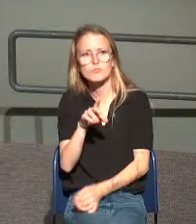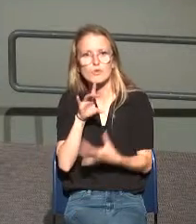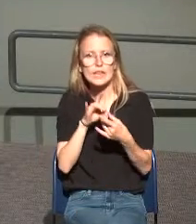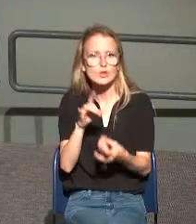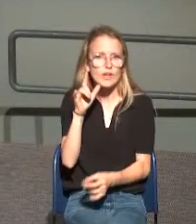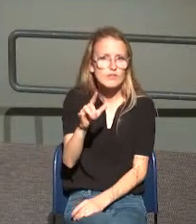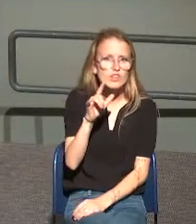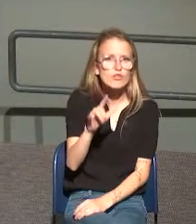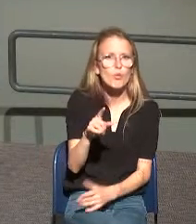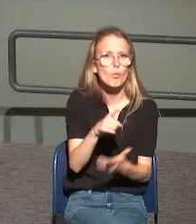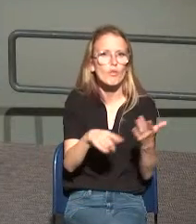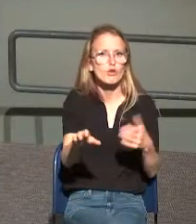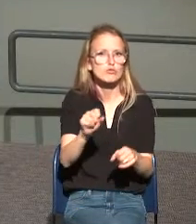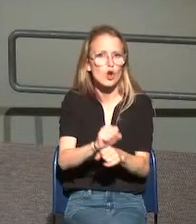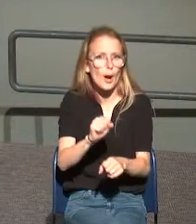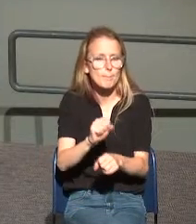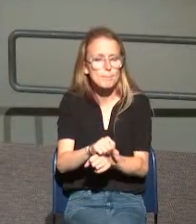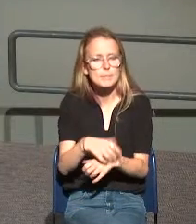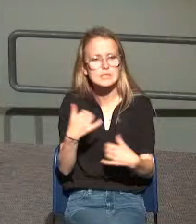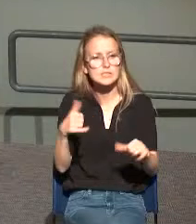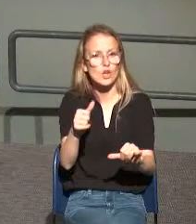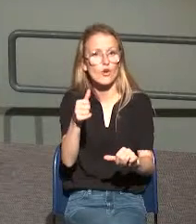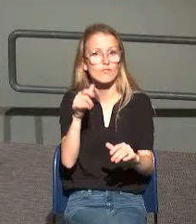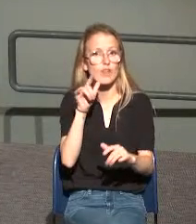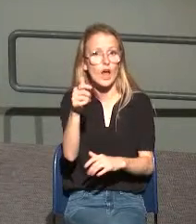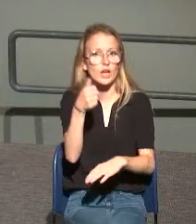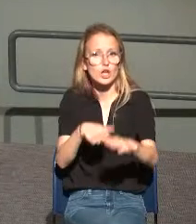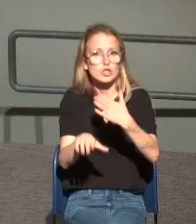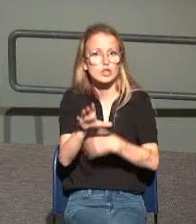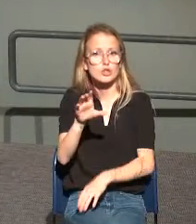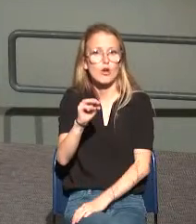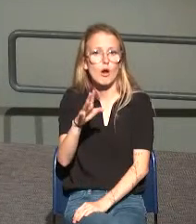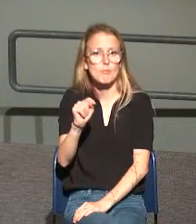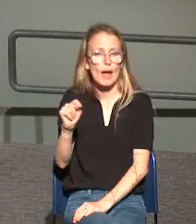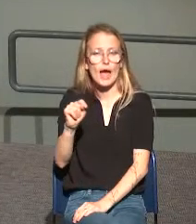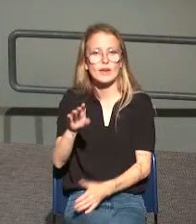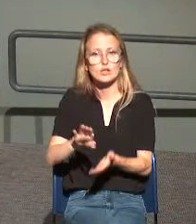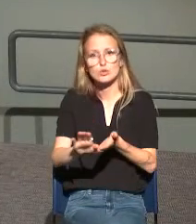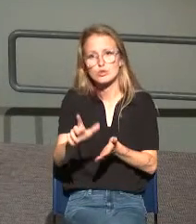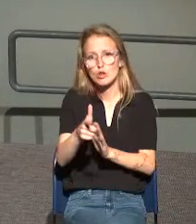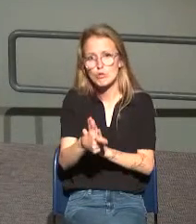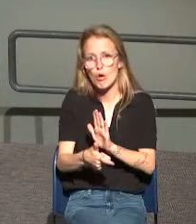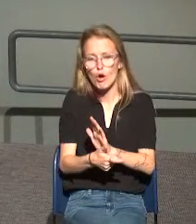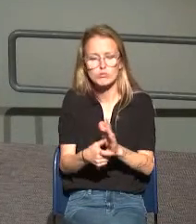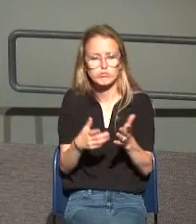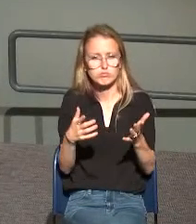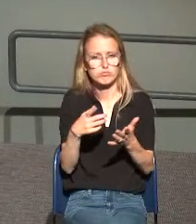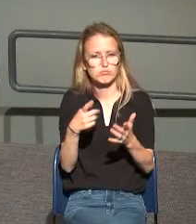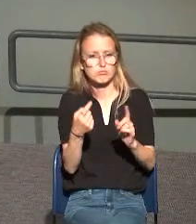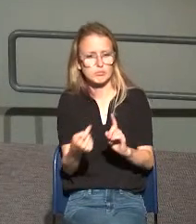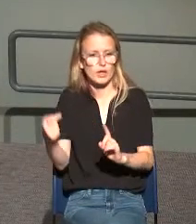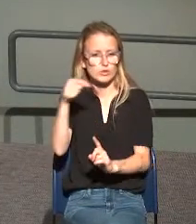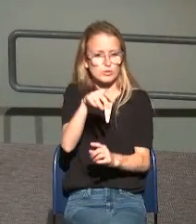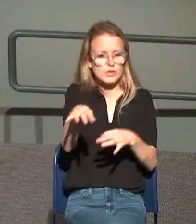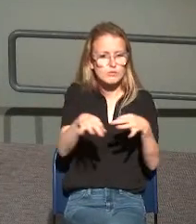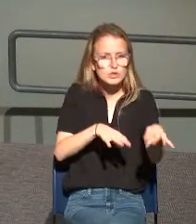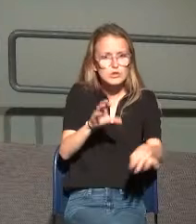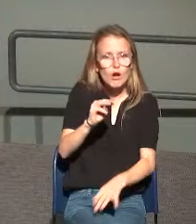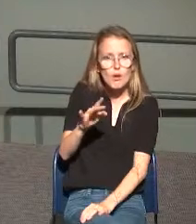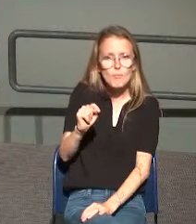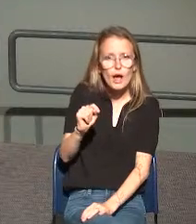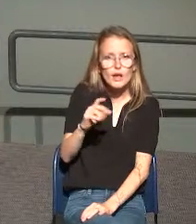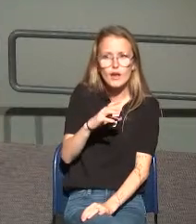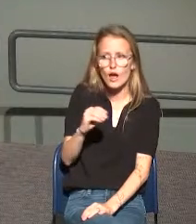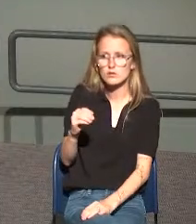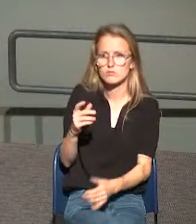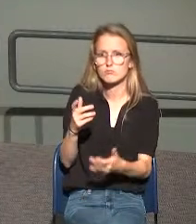is still flying under the combat exclusion law, but it kind of gets back to what you were saying earlier about what is the definition of combat, and that war kind of brought